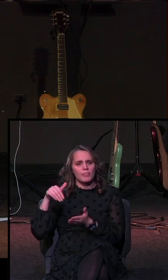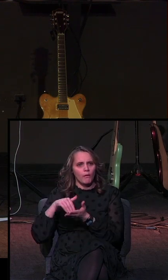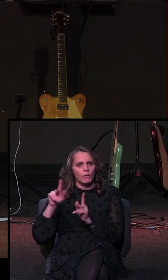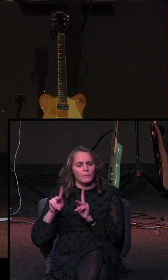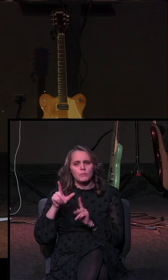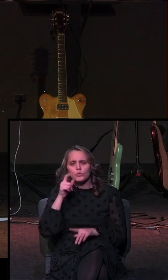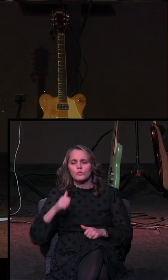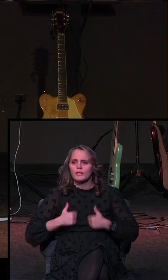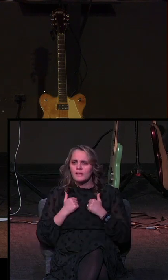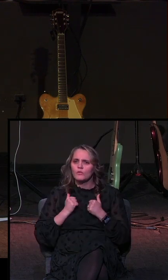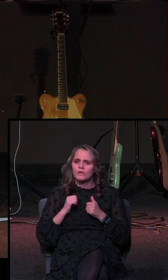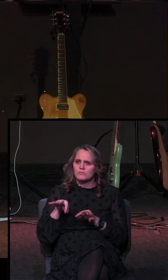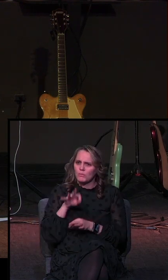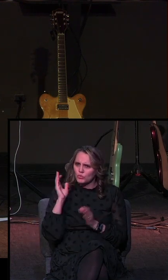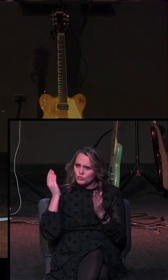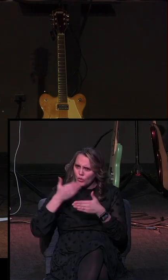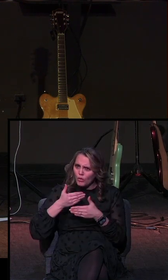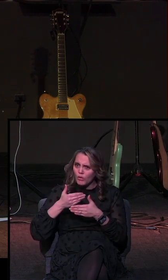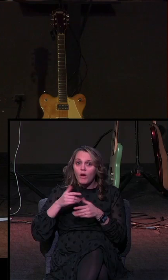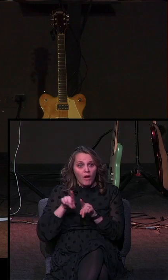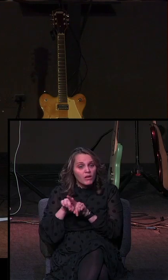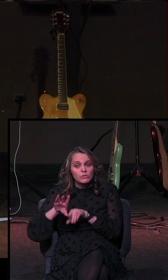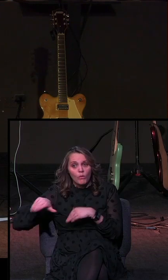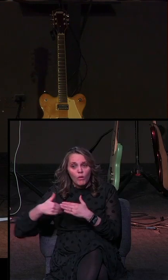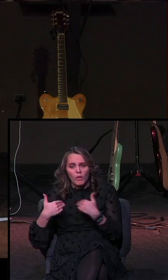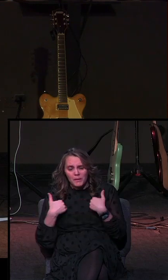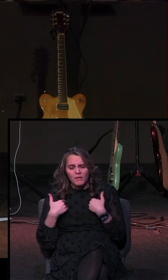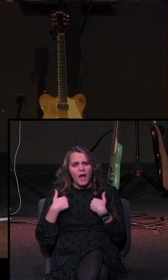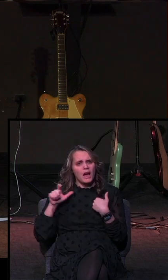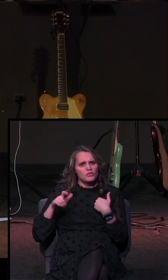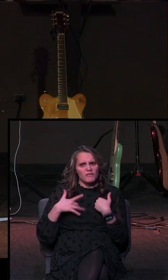mention all the animals. Shouldn't I feel sorry for such a great city?"